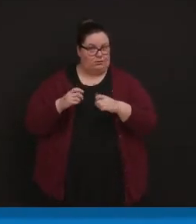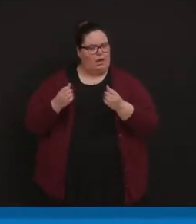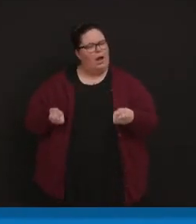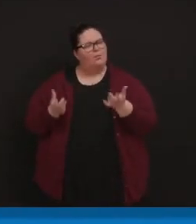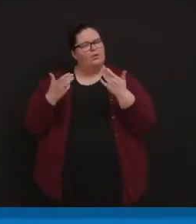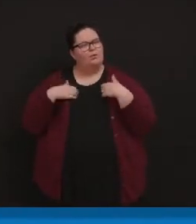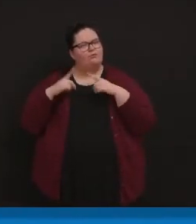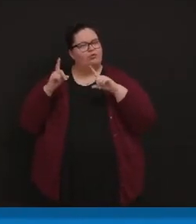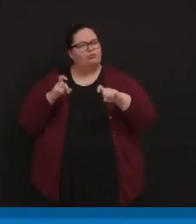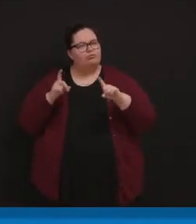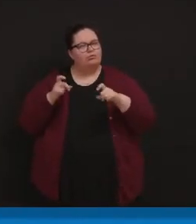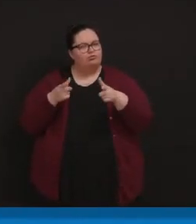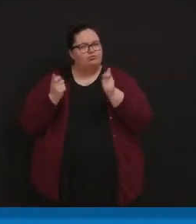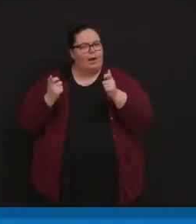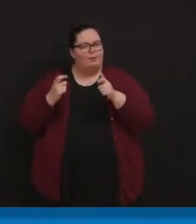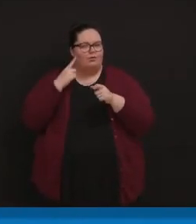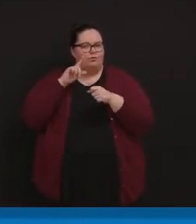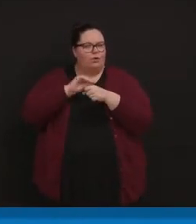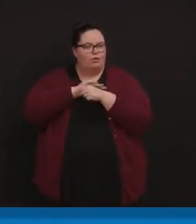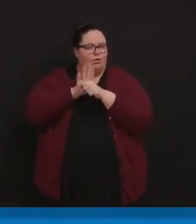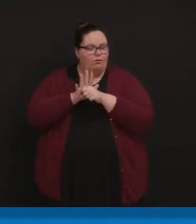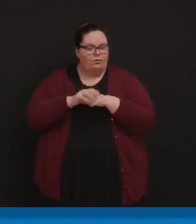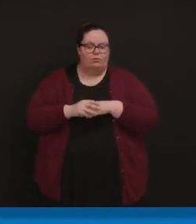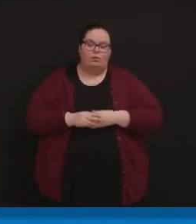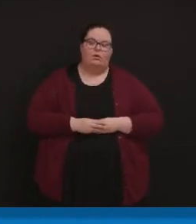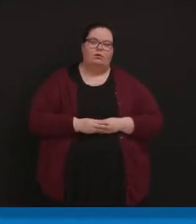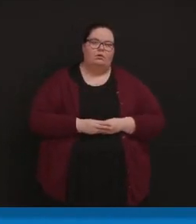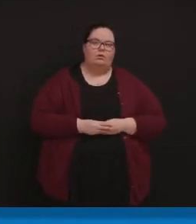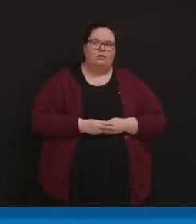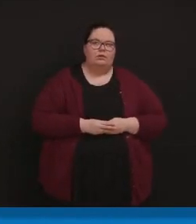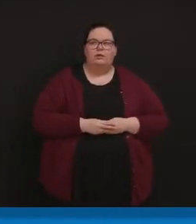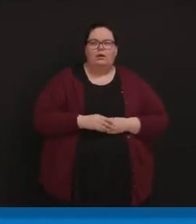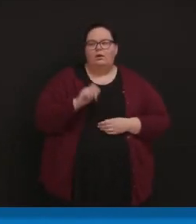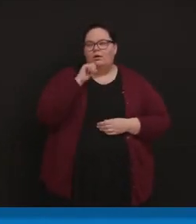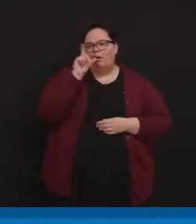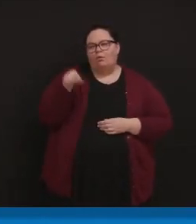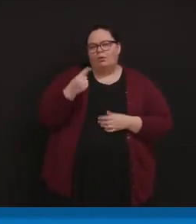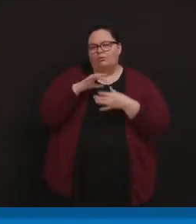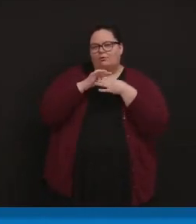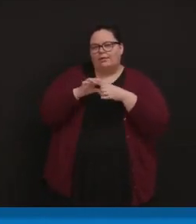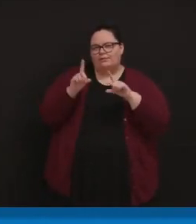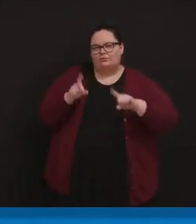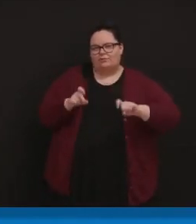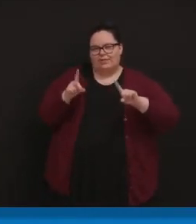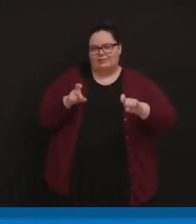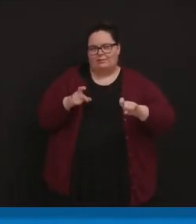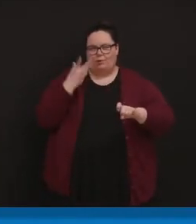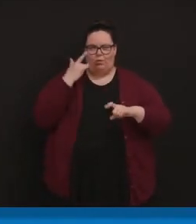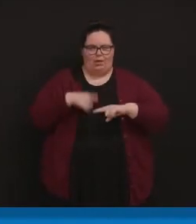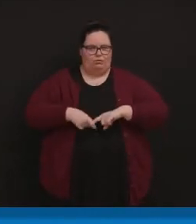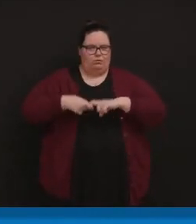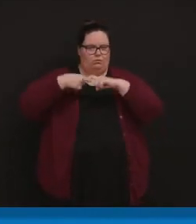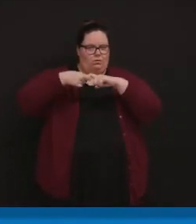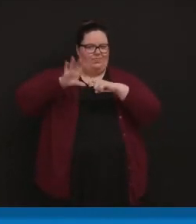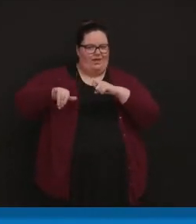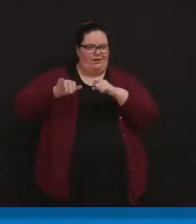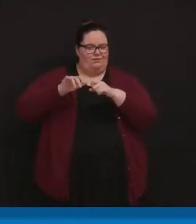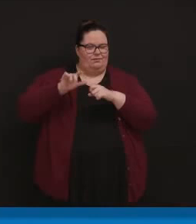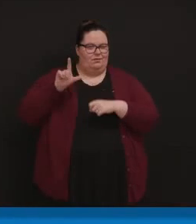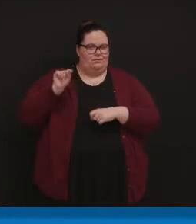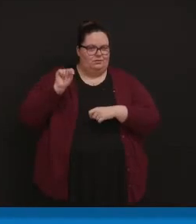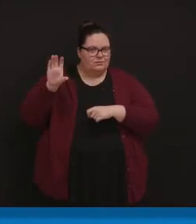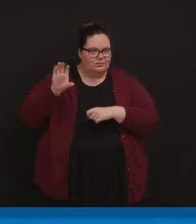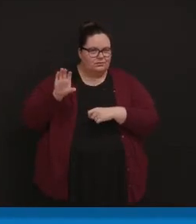tests? Well, there's many things to take into consideration. It's not just about the testing, but just the fact that they're